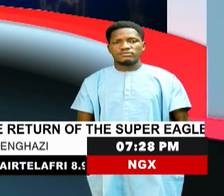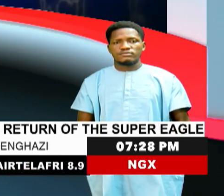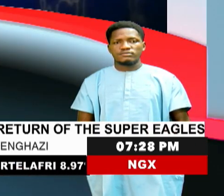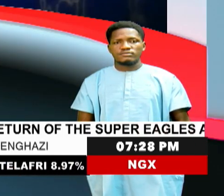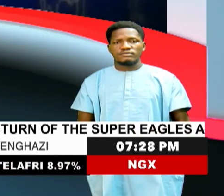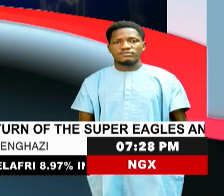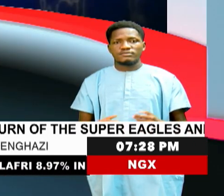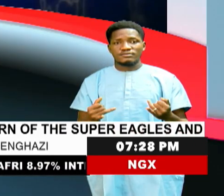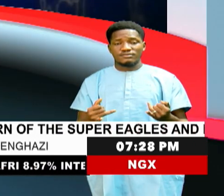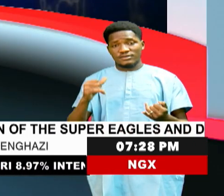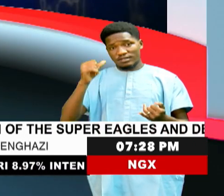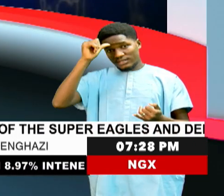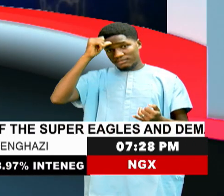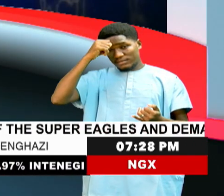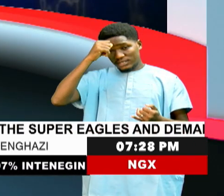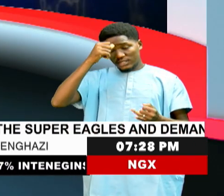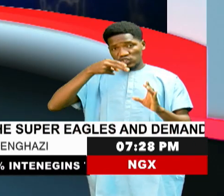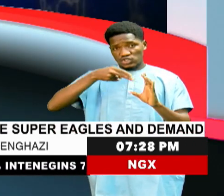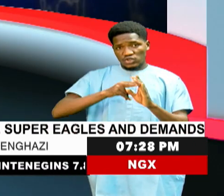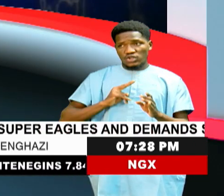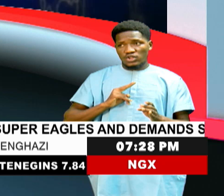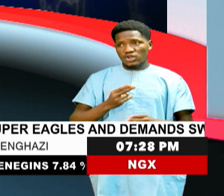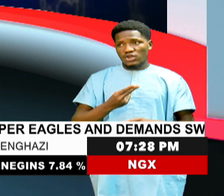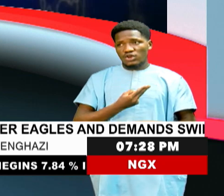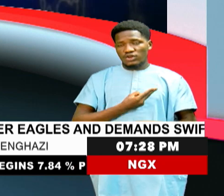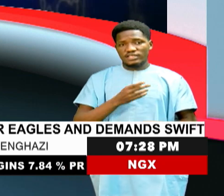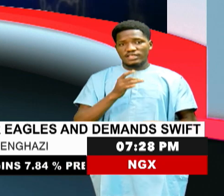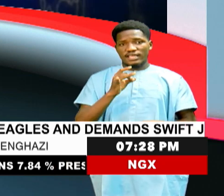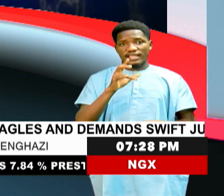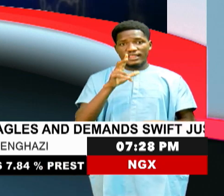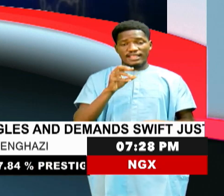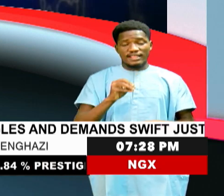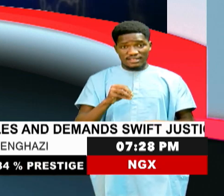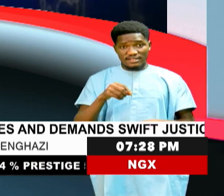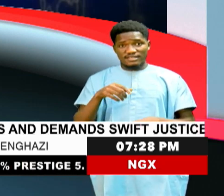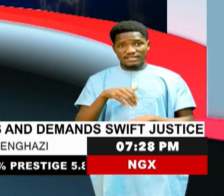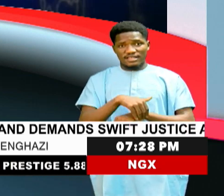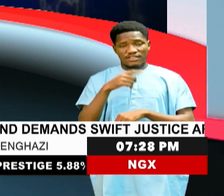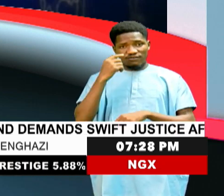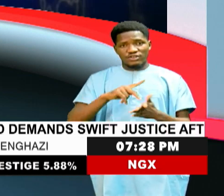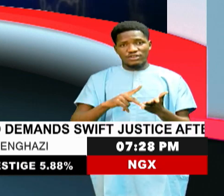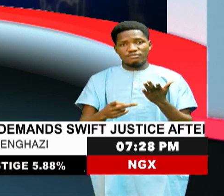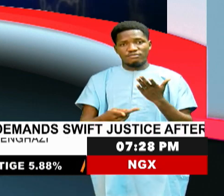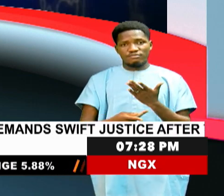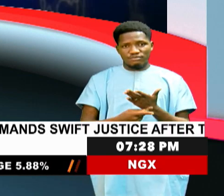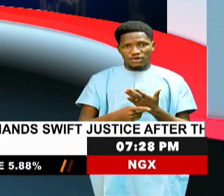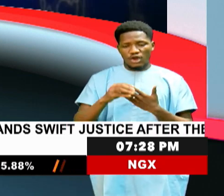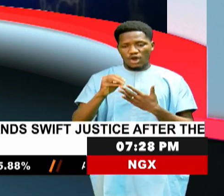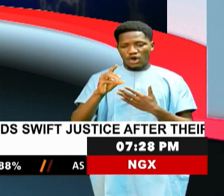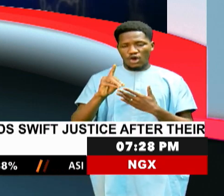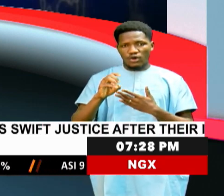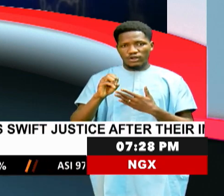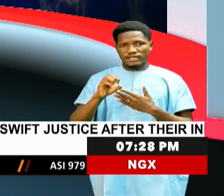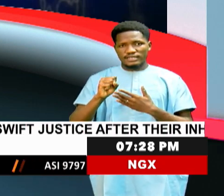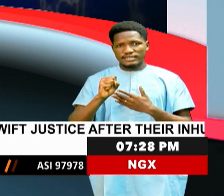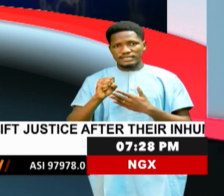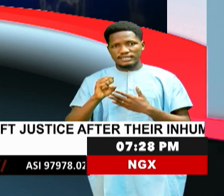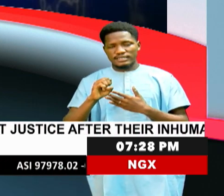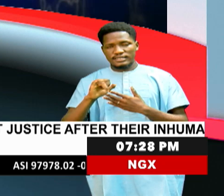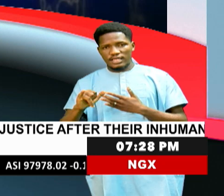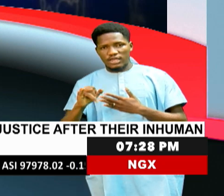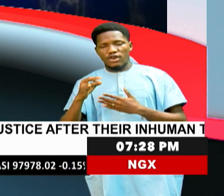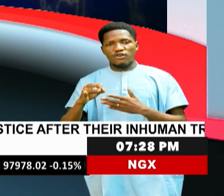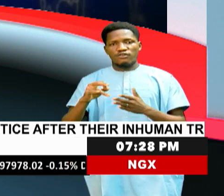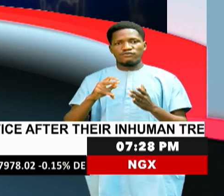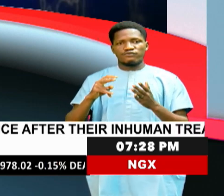Here's a reminder to join us at 8:30 p.m. tonight for the program Odyssey of Asowa, a